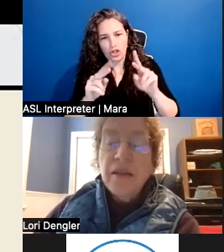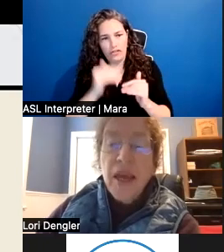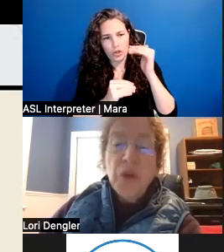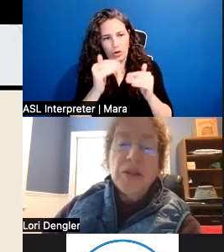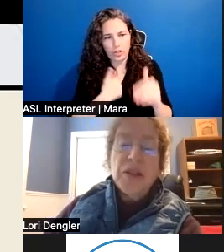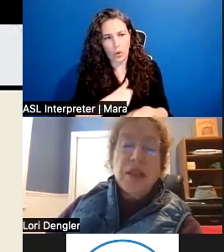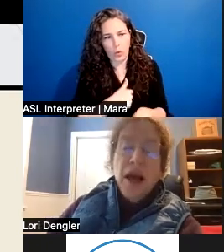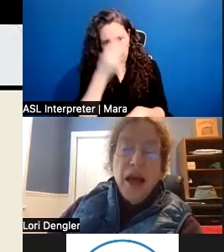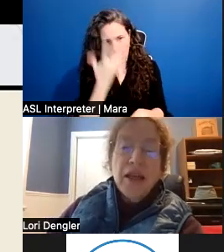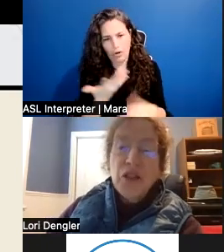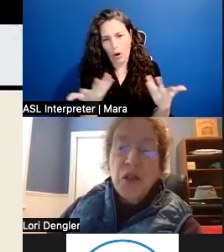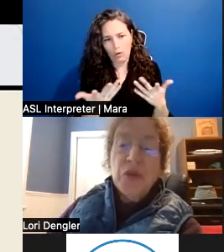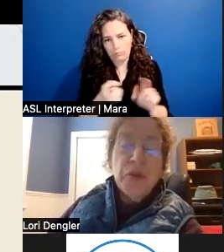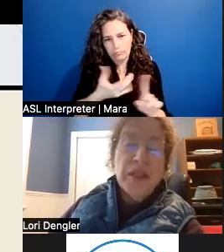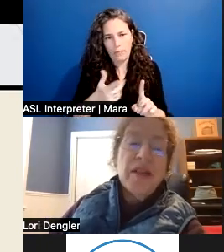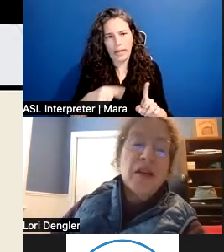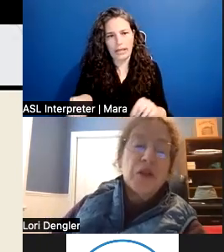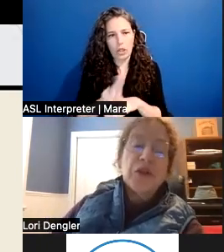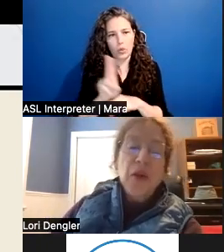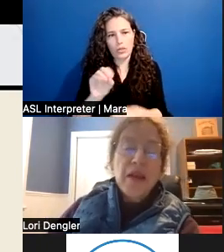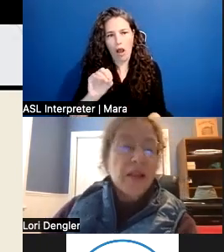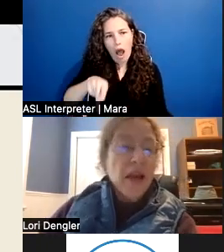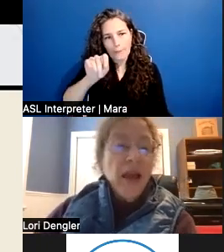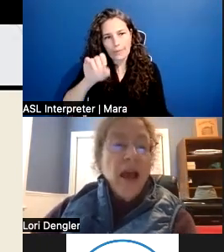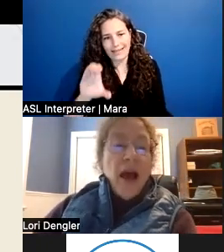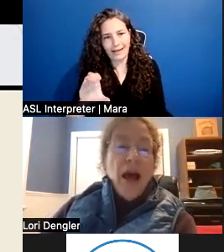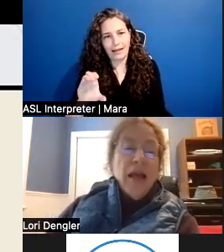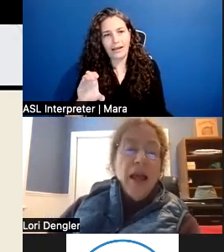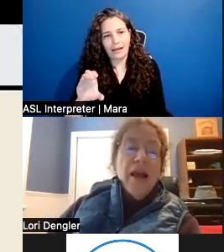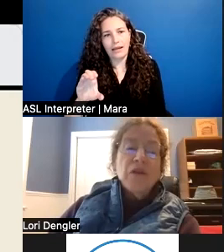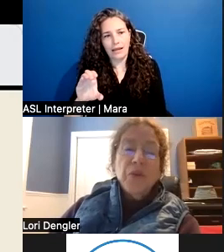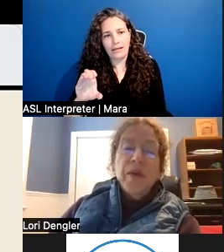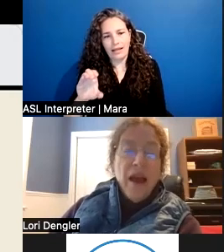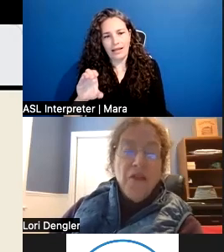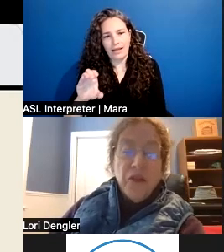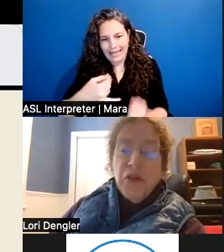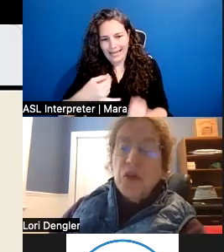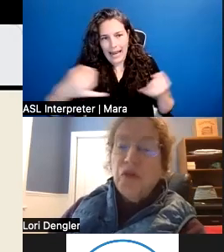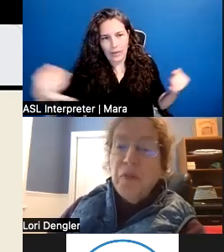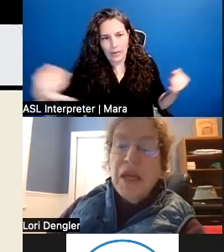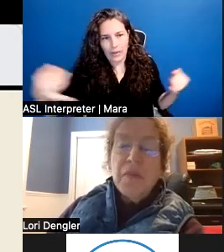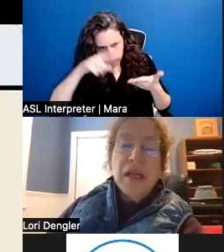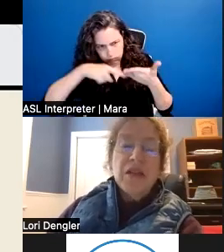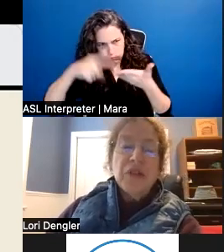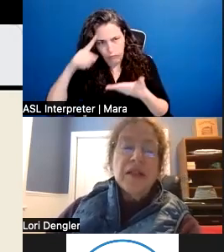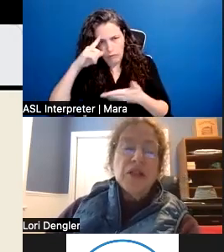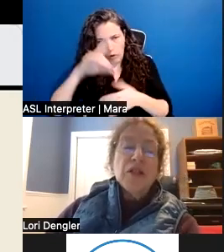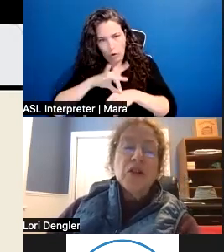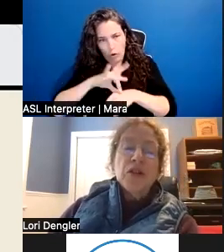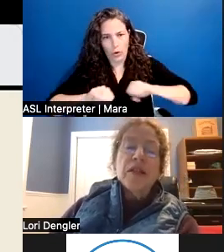optic cables to detect earthquakes. And we have folks from many, many